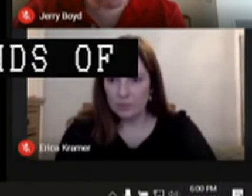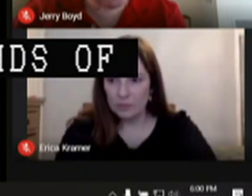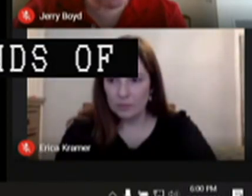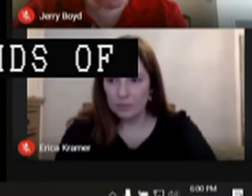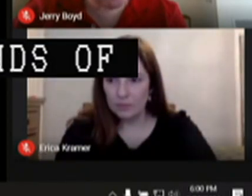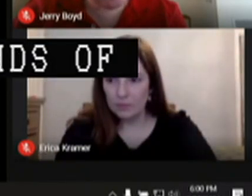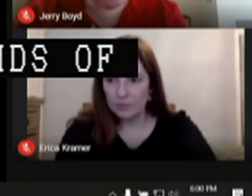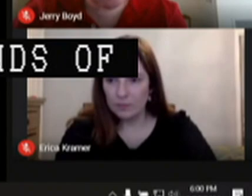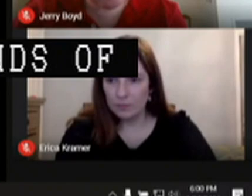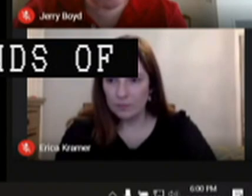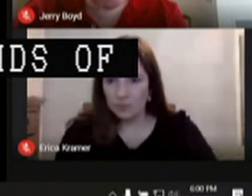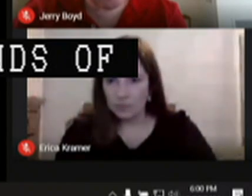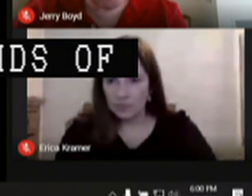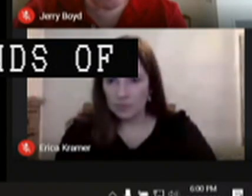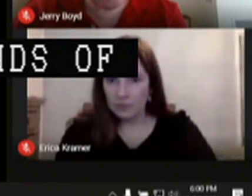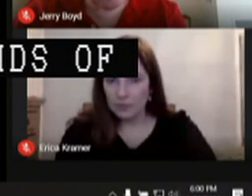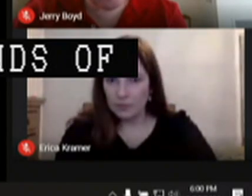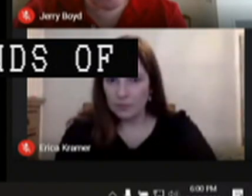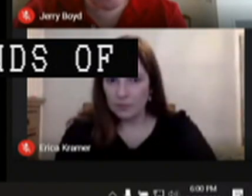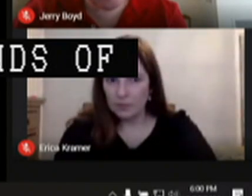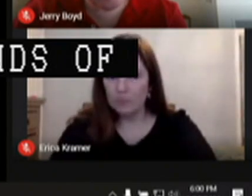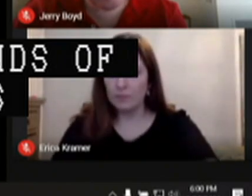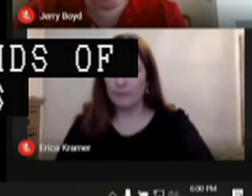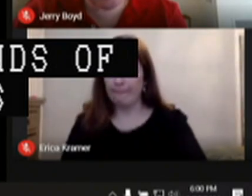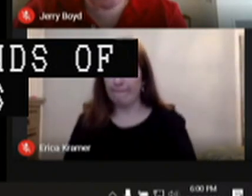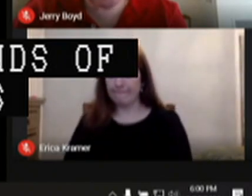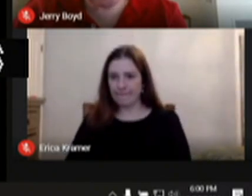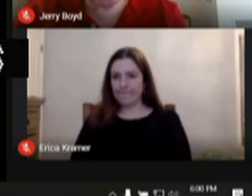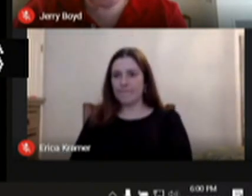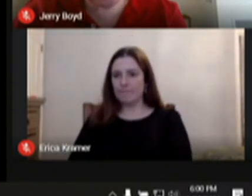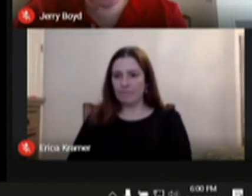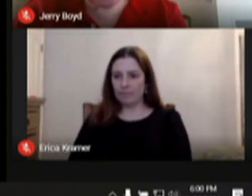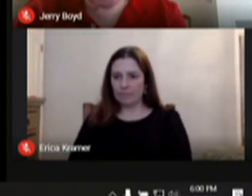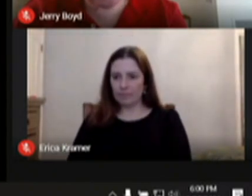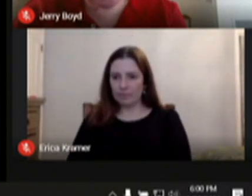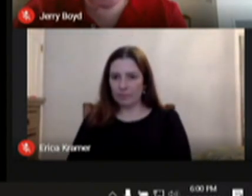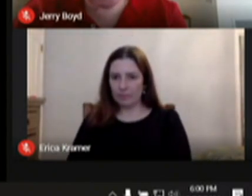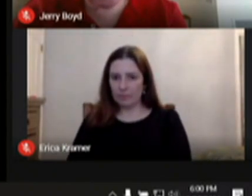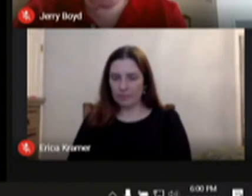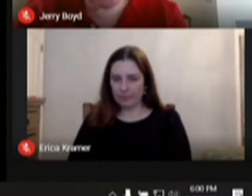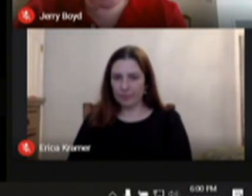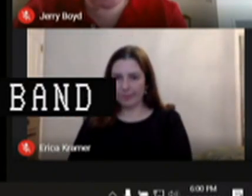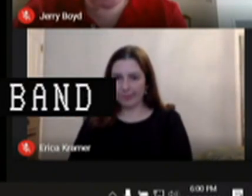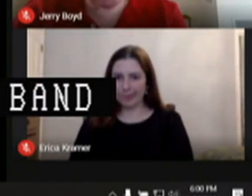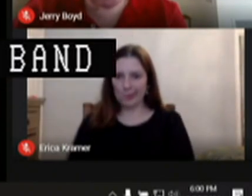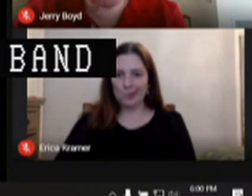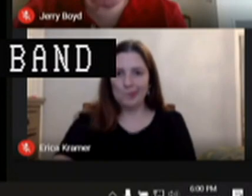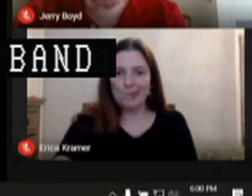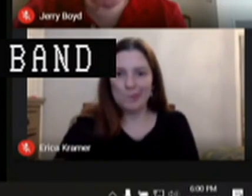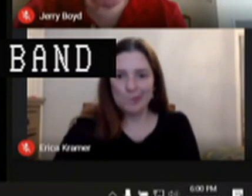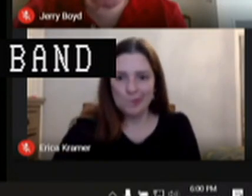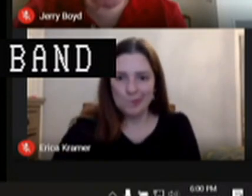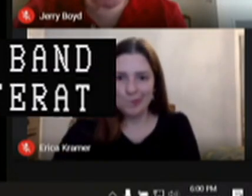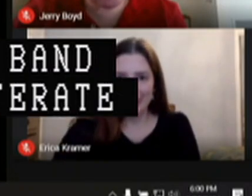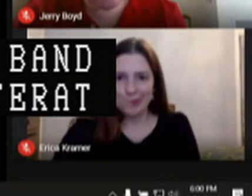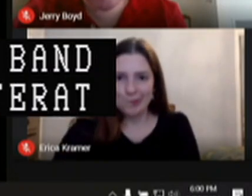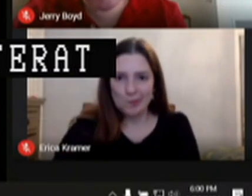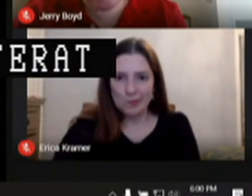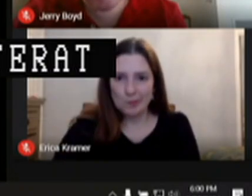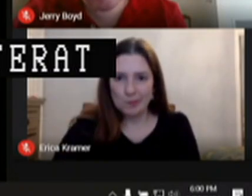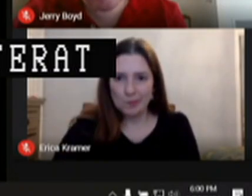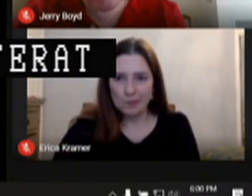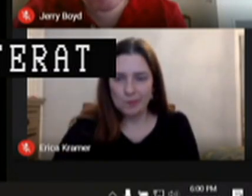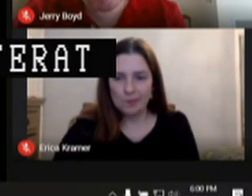view sheds, we're honoring some of the original banding and jointing, and iterating on it where we can and where there's